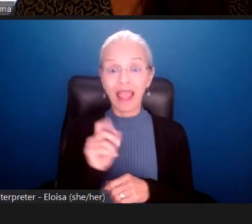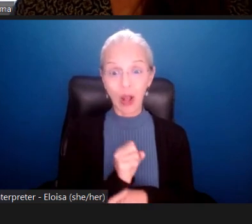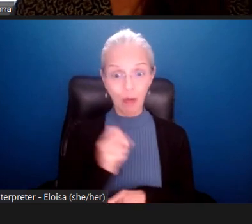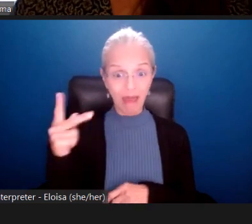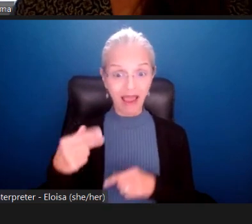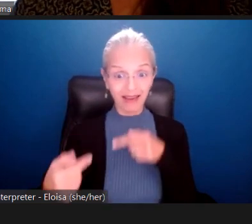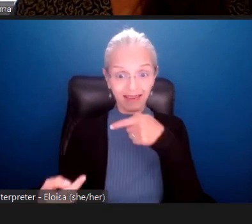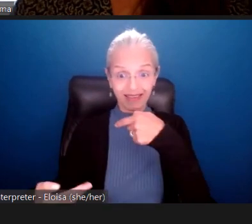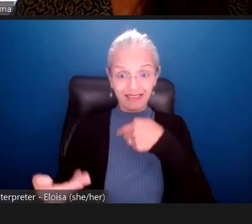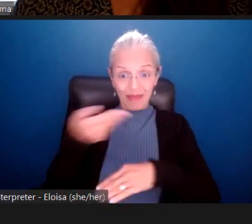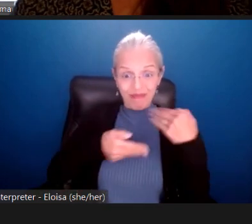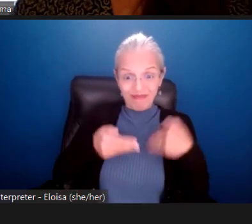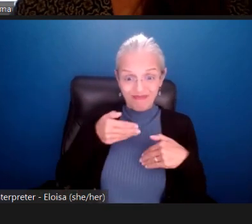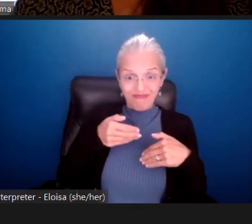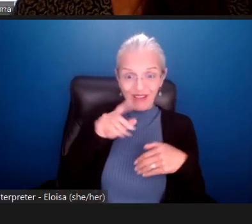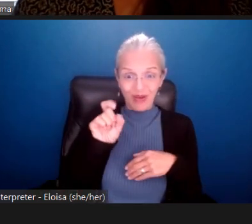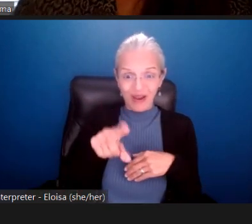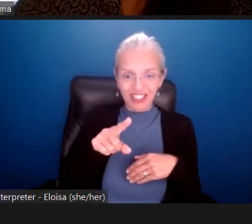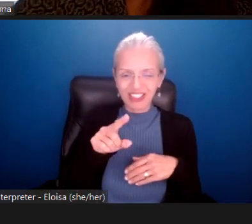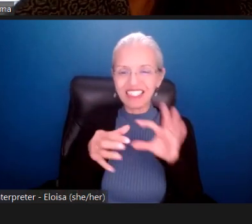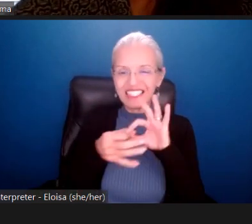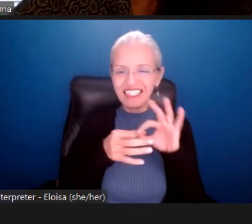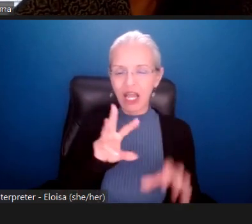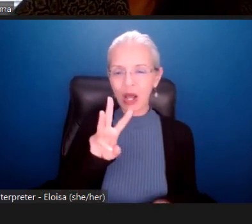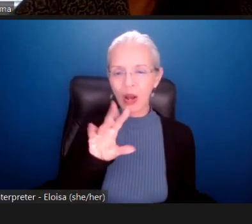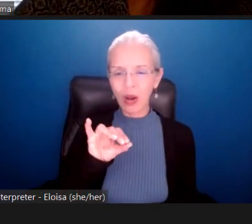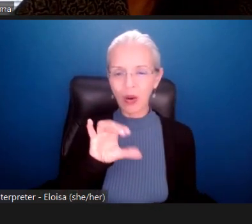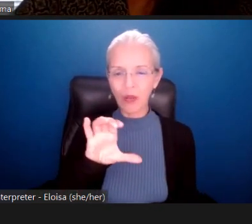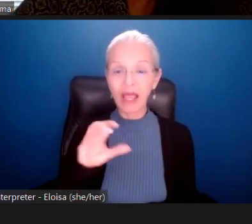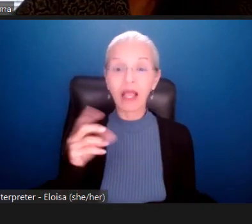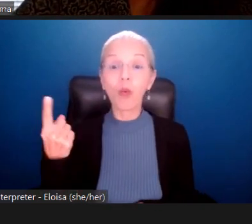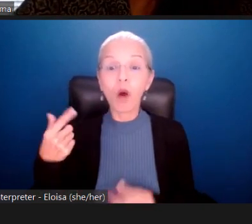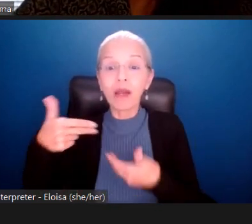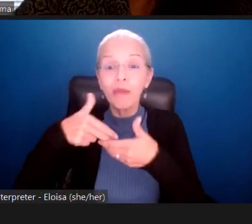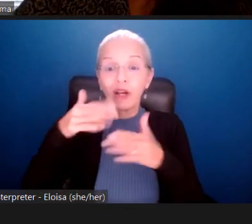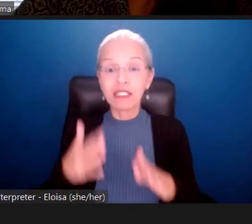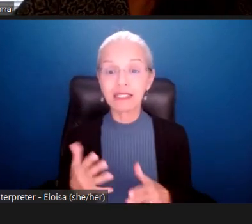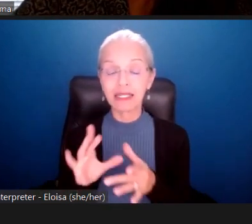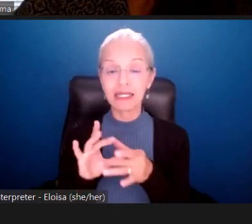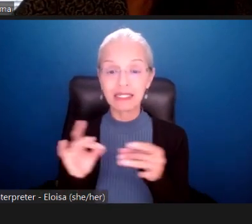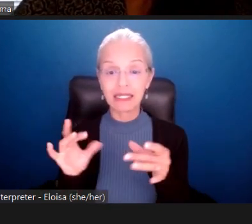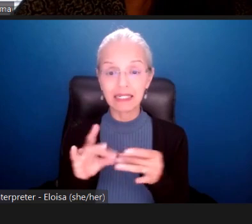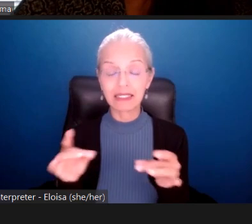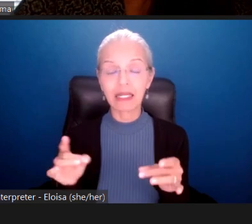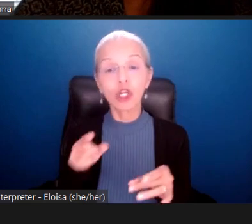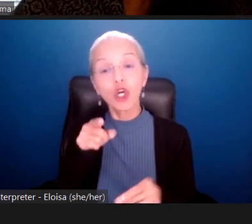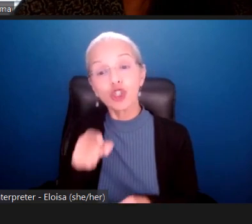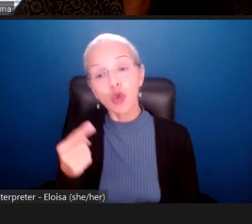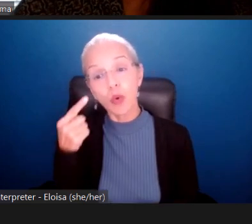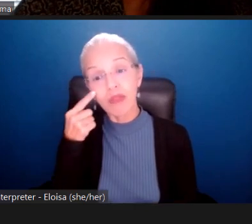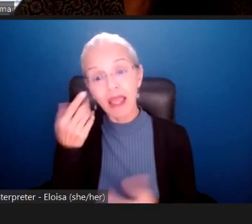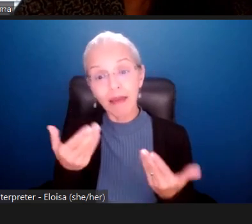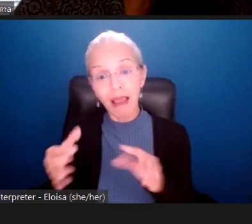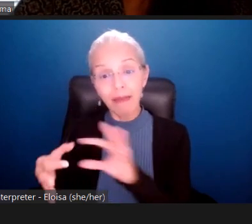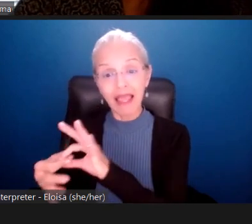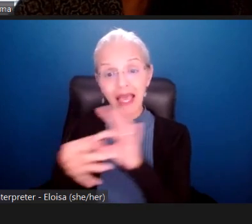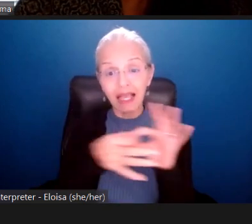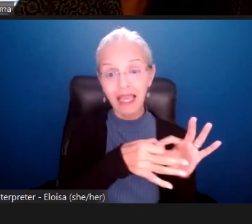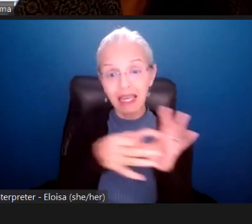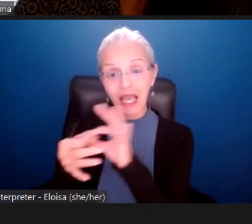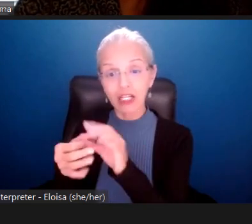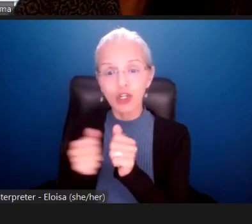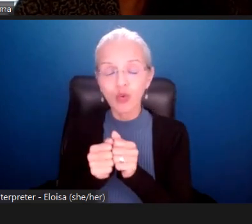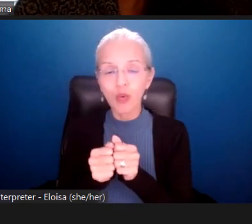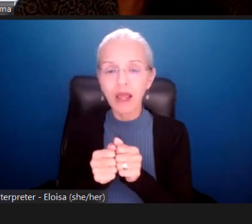about WIC, one of our participants is saying, do you think there is a connection to the maternal and